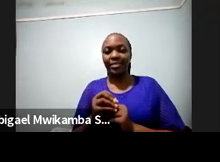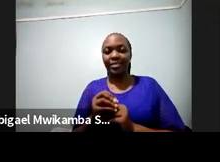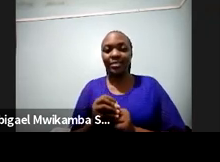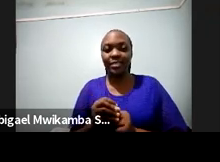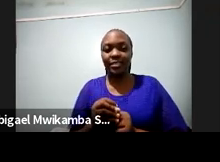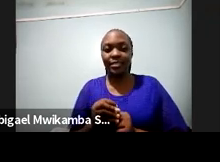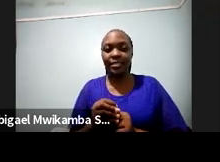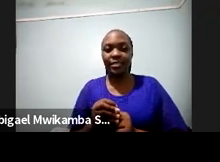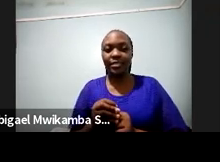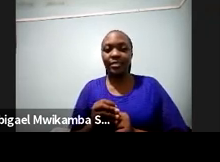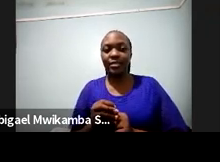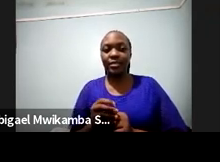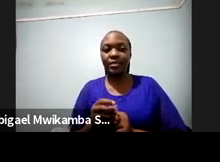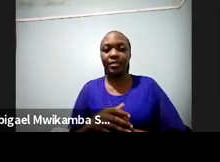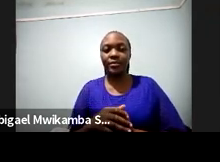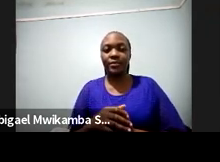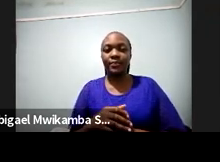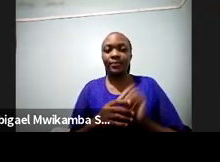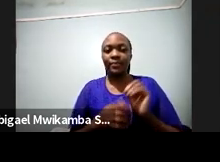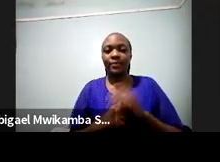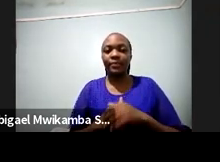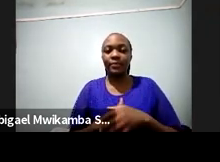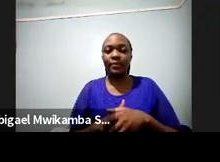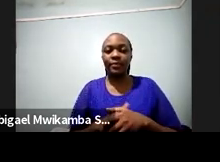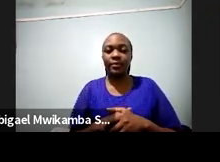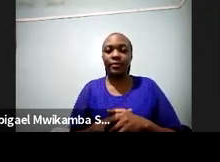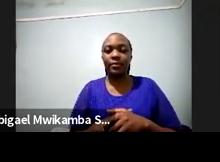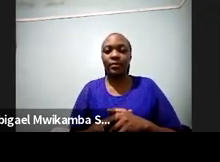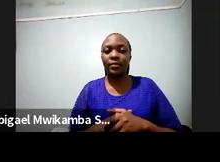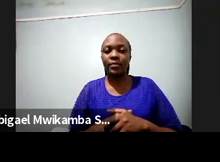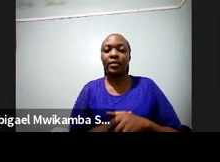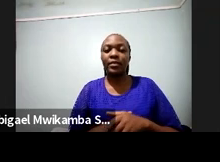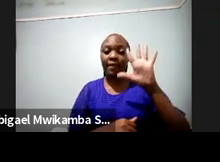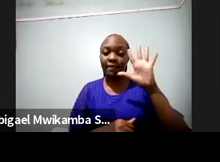it breaks down the 3 components as follows. Number 1,